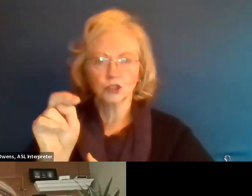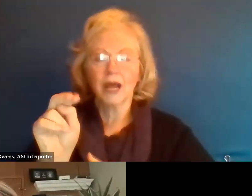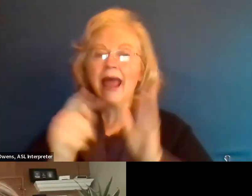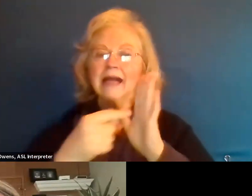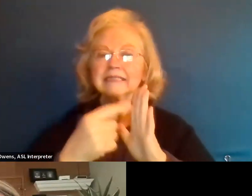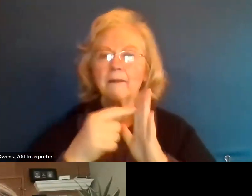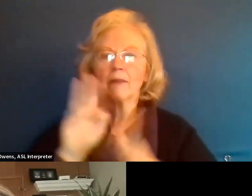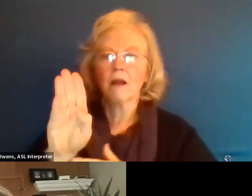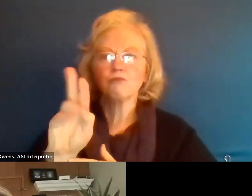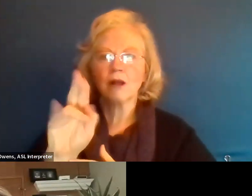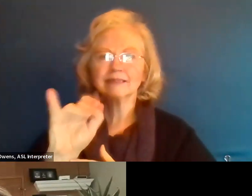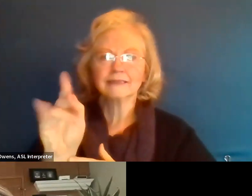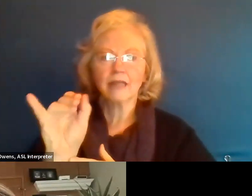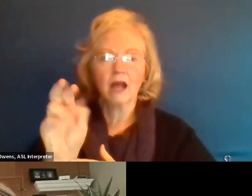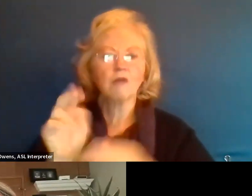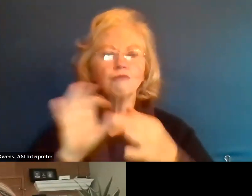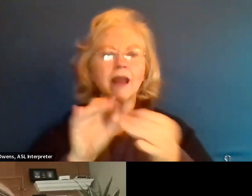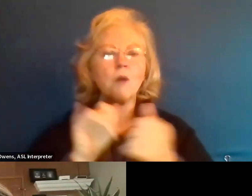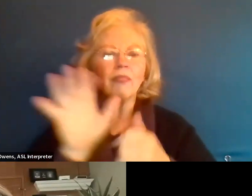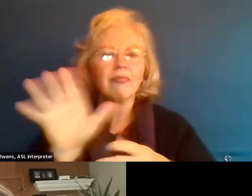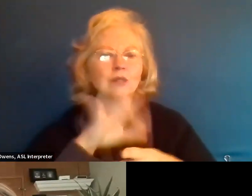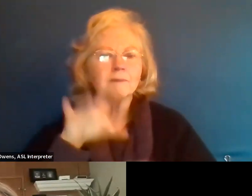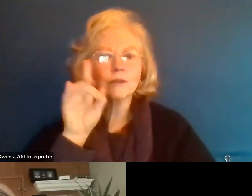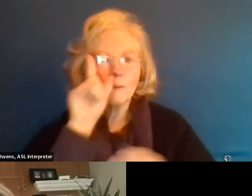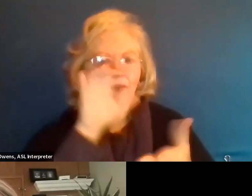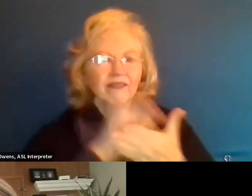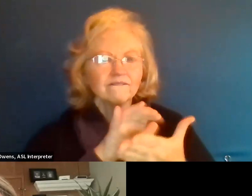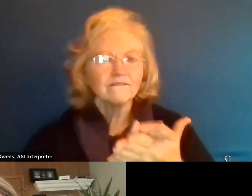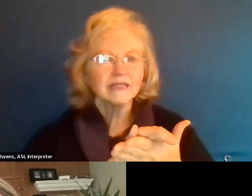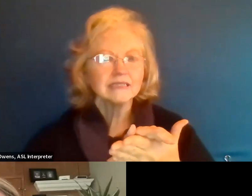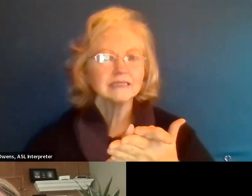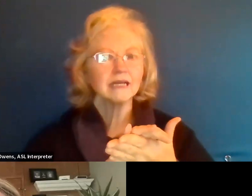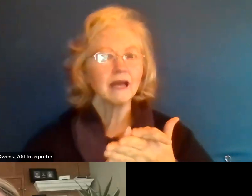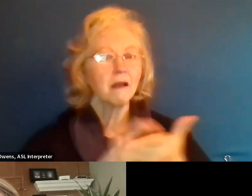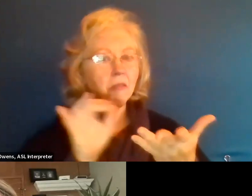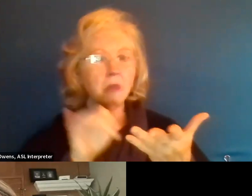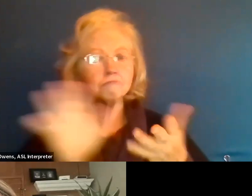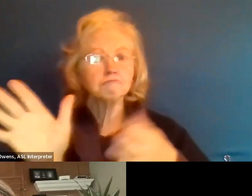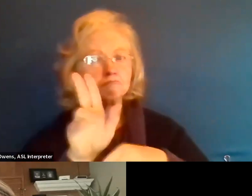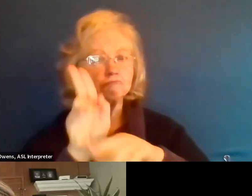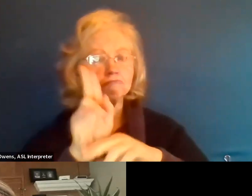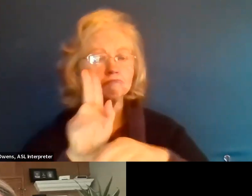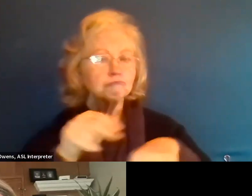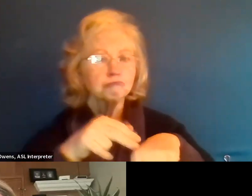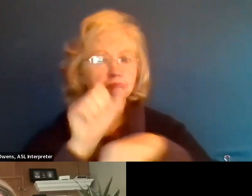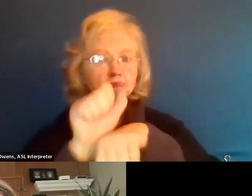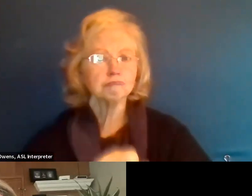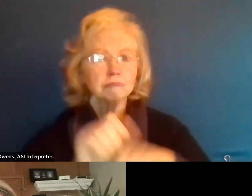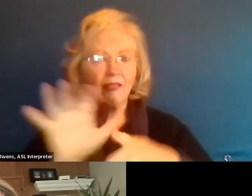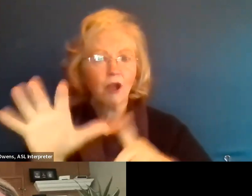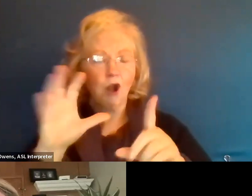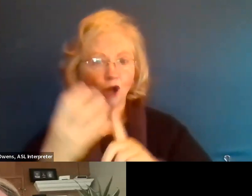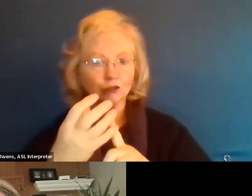with spiritualism and spiritual beliefs. Which can be very normative within a culture. And so trying to